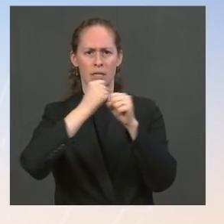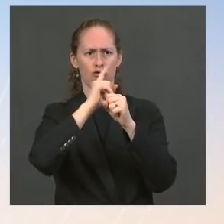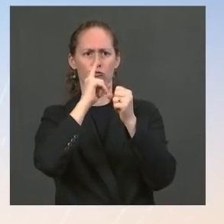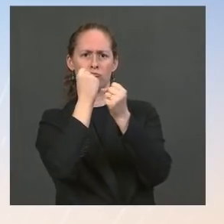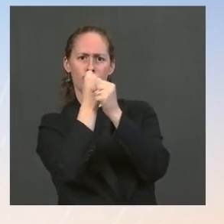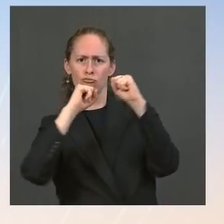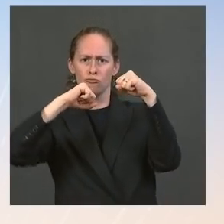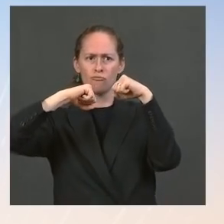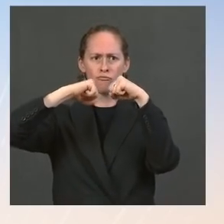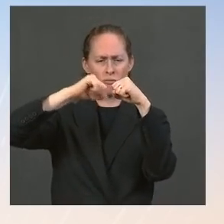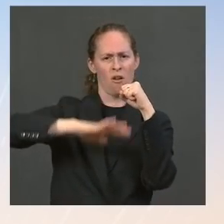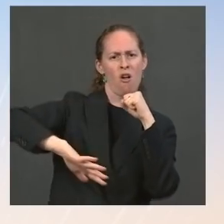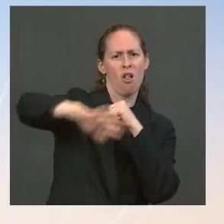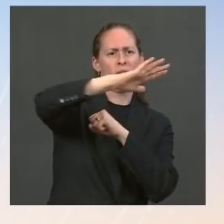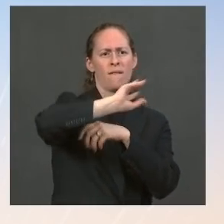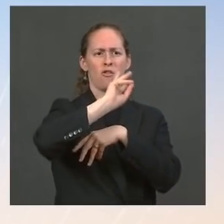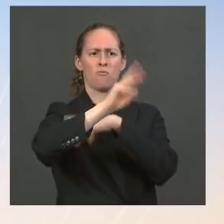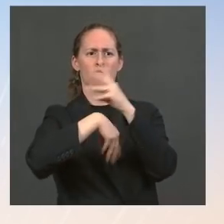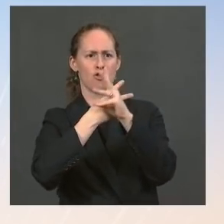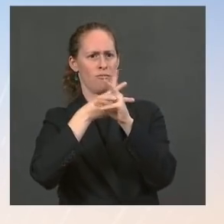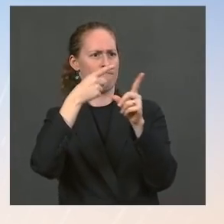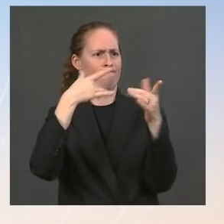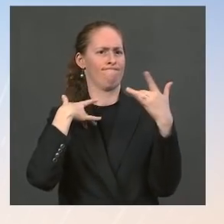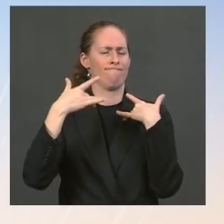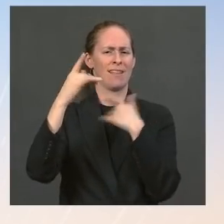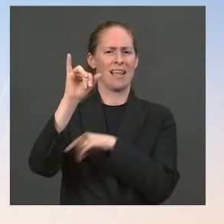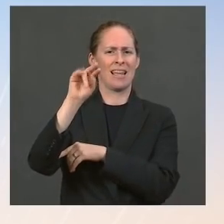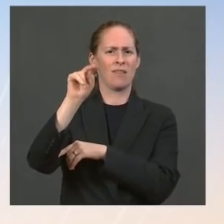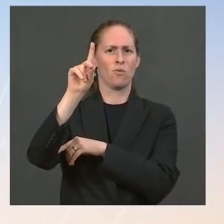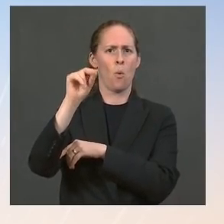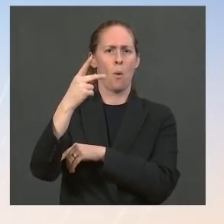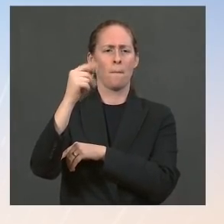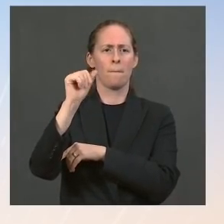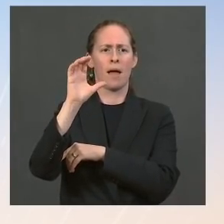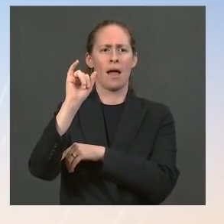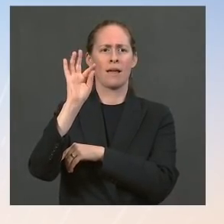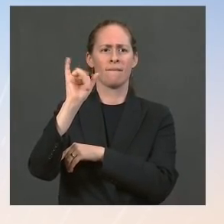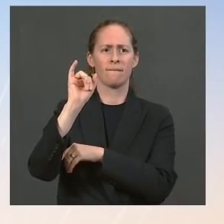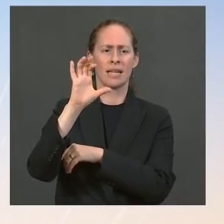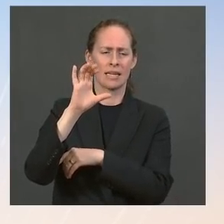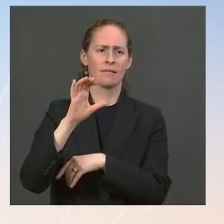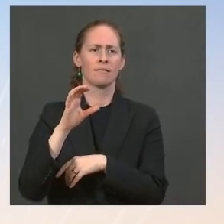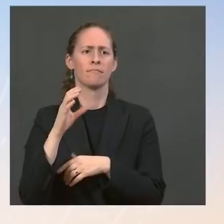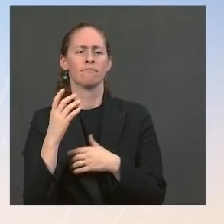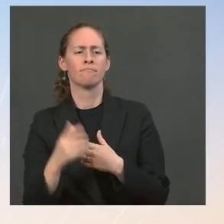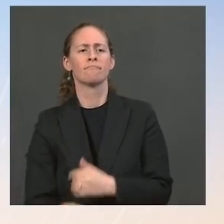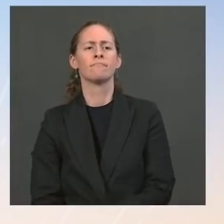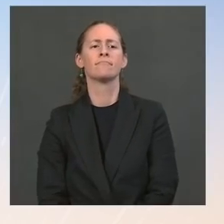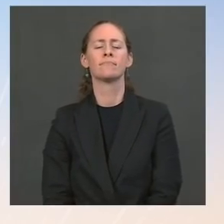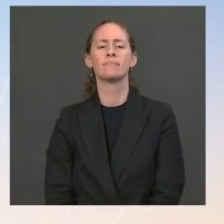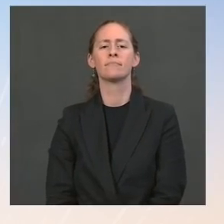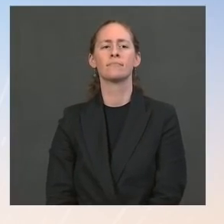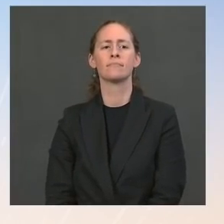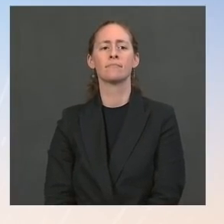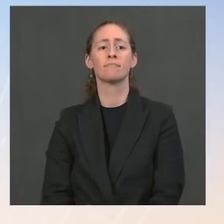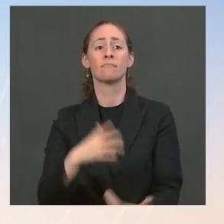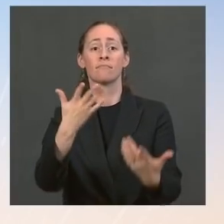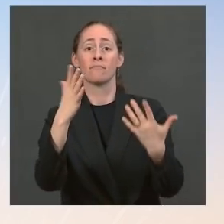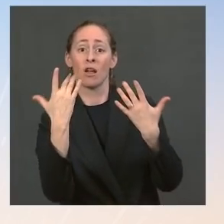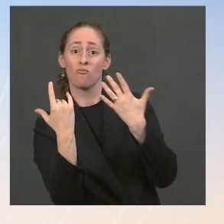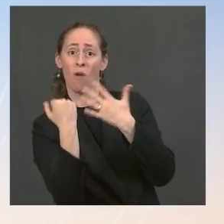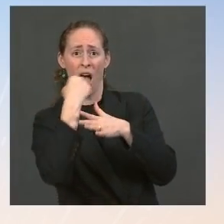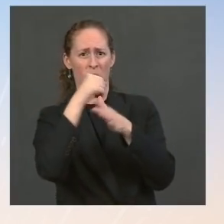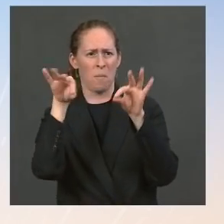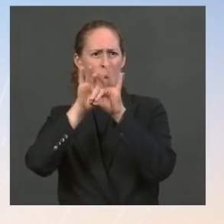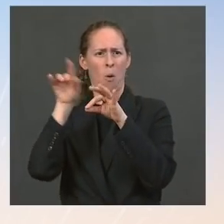of the world, in the Indo-Pacific. A priority that, frankly, getting out of the war in Afghanistan leaves space for us to spend